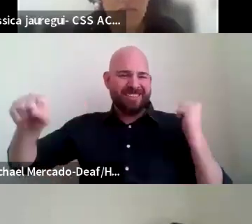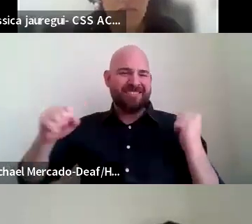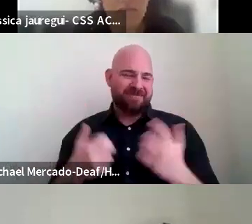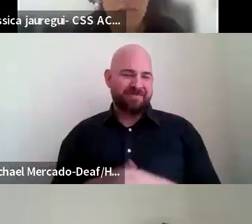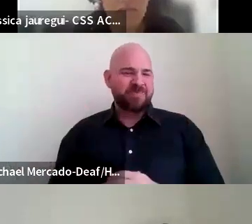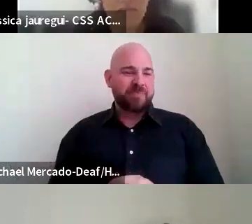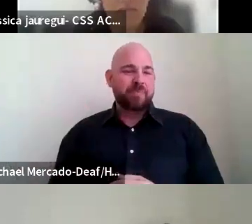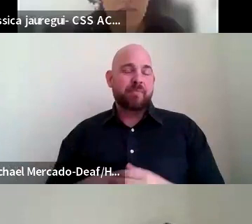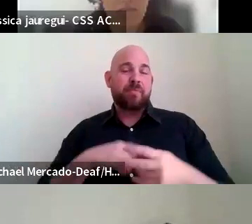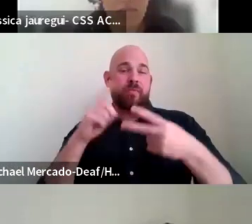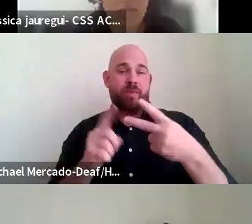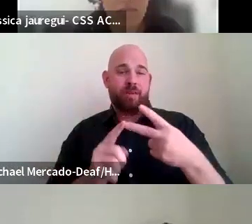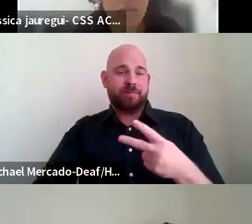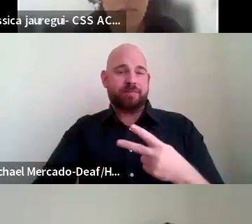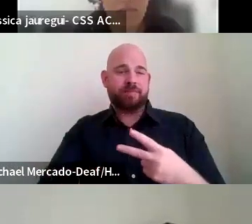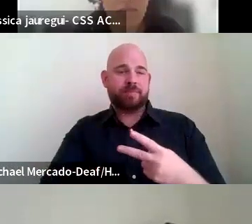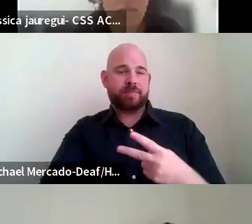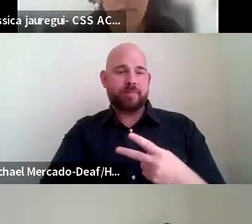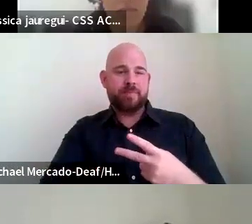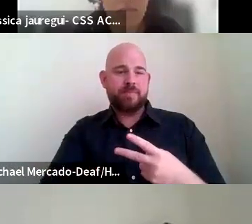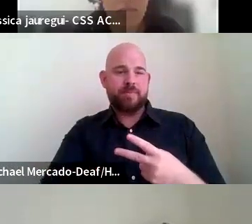out next to the building and we're still carrying on.